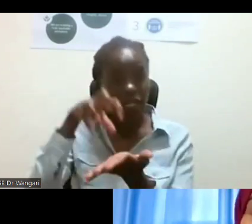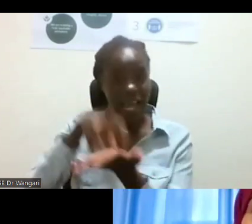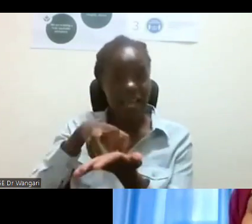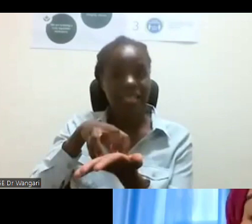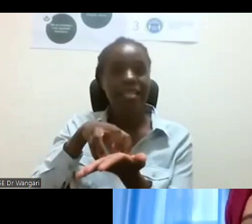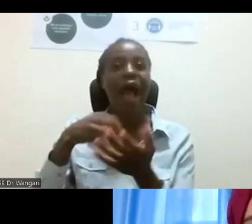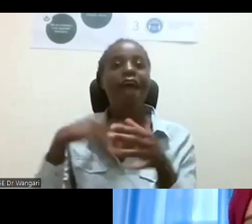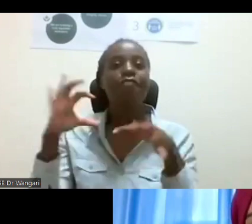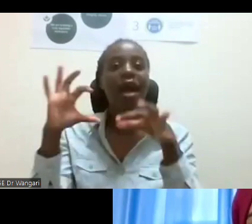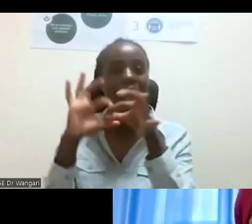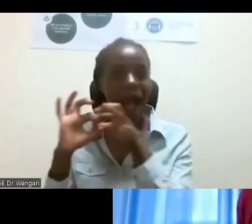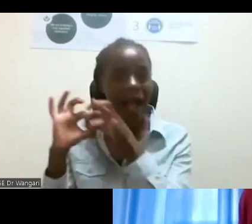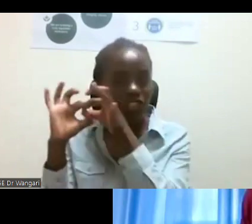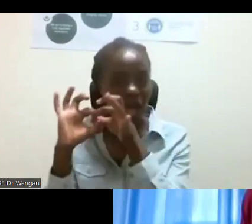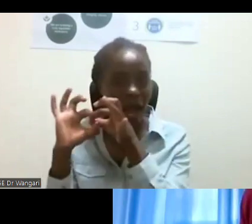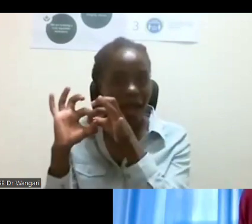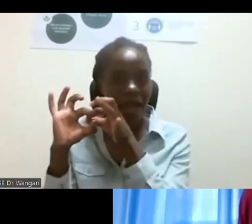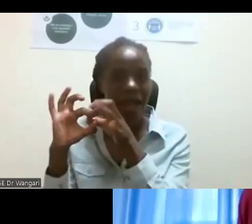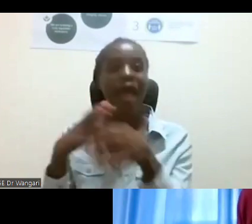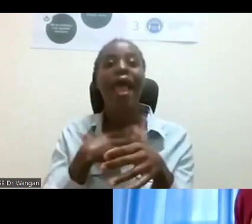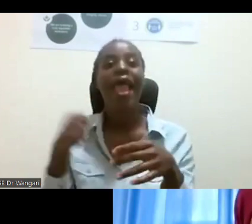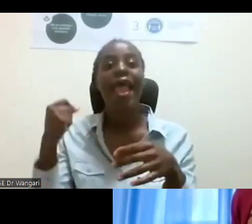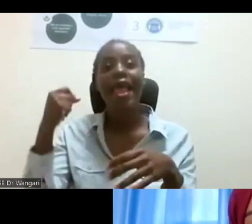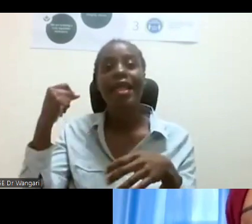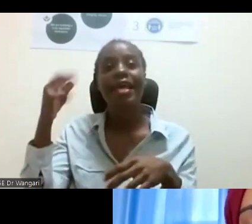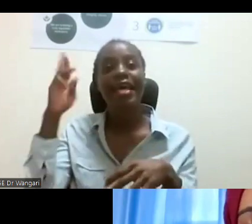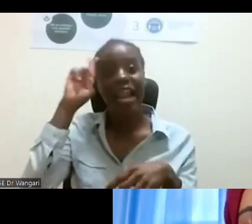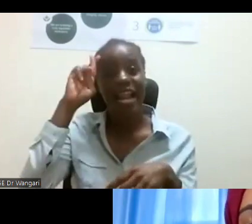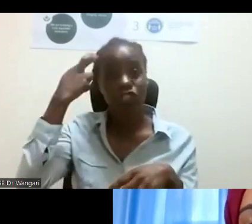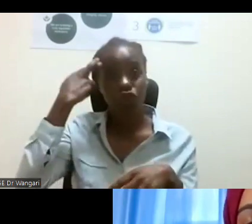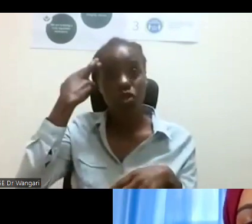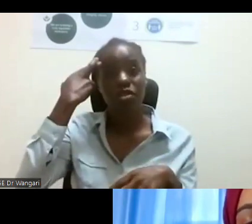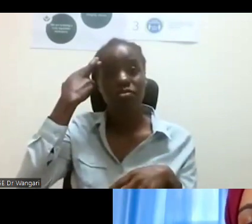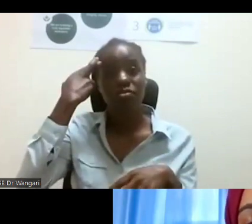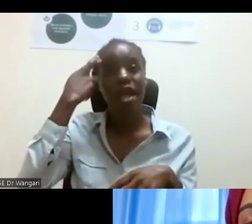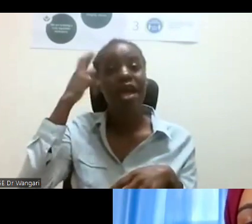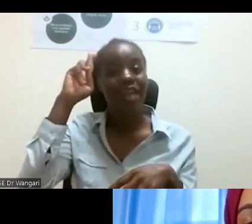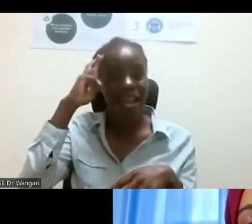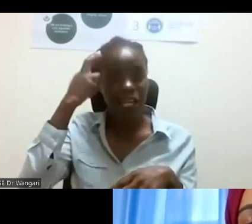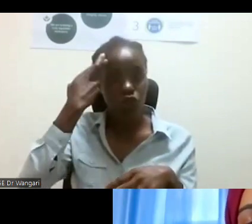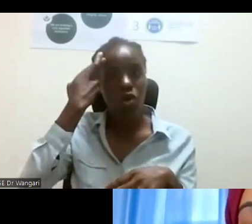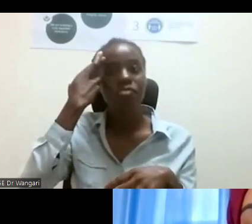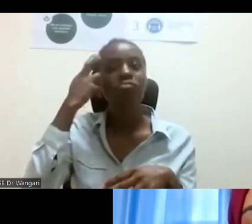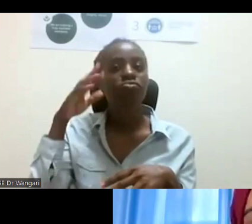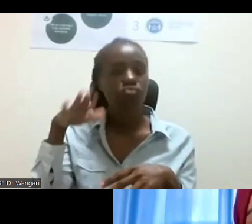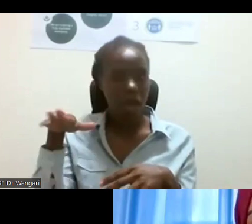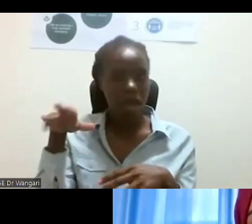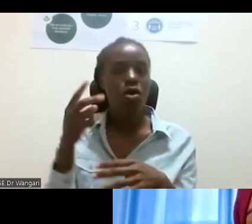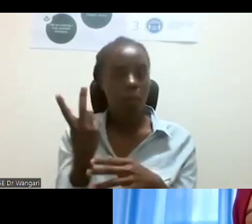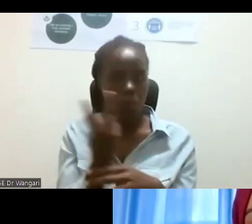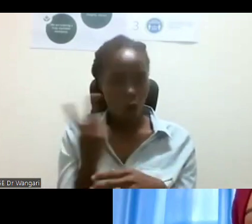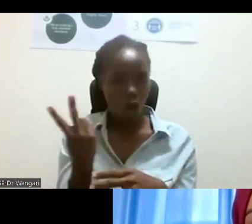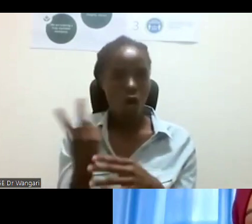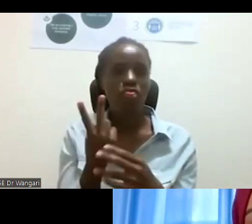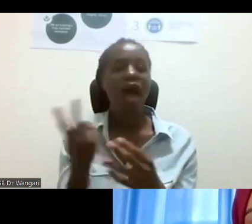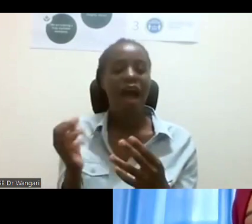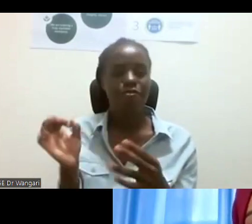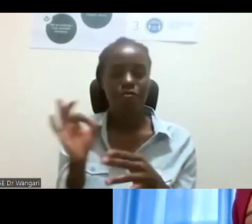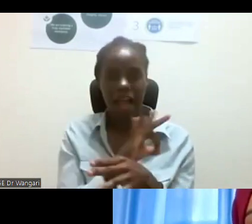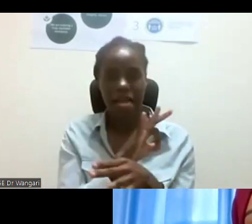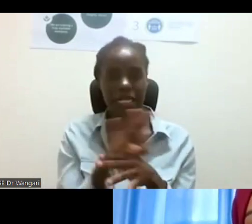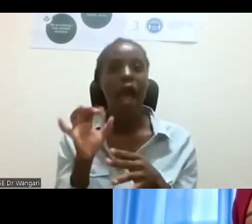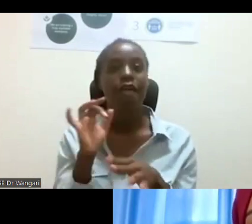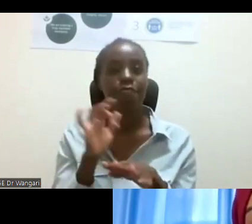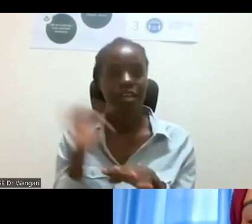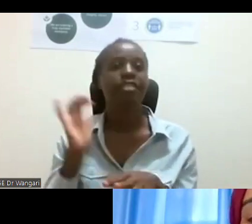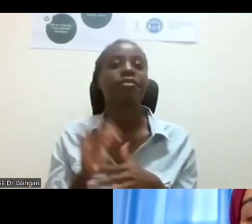cultural and there's also religious involvements in here. So to end FGM actually